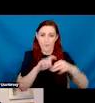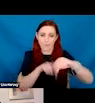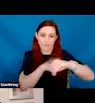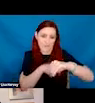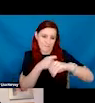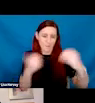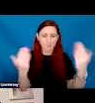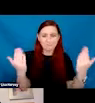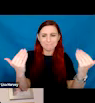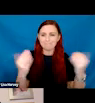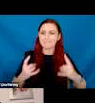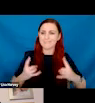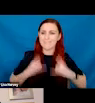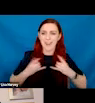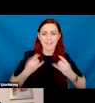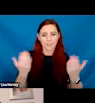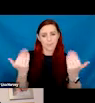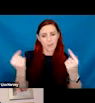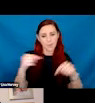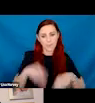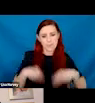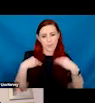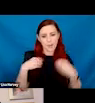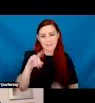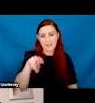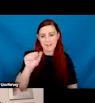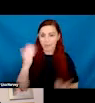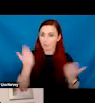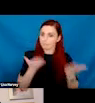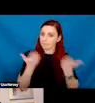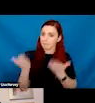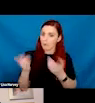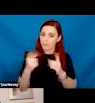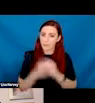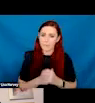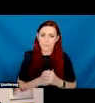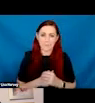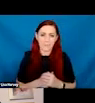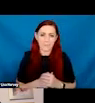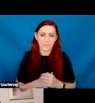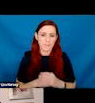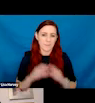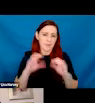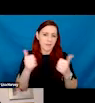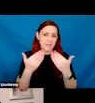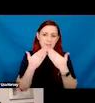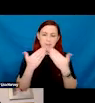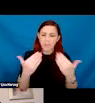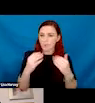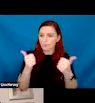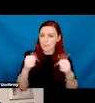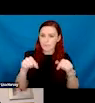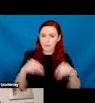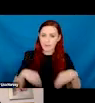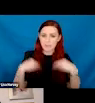delighted to have you here this morning, Selina. So it's all yours. Thank you, Ger. It's great to be here this morning.